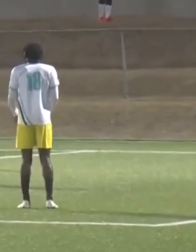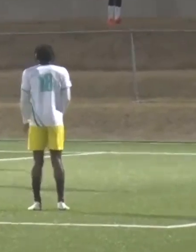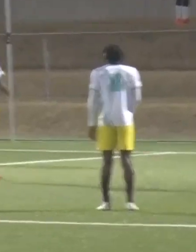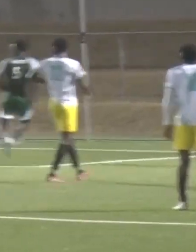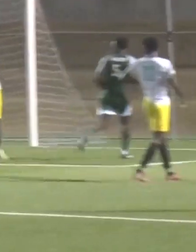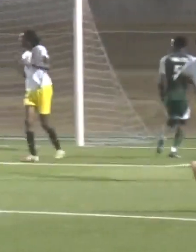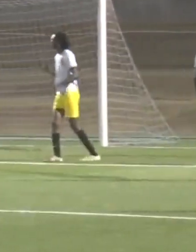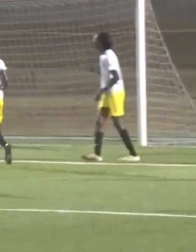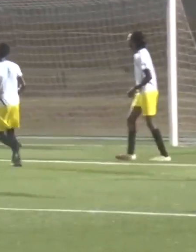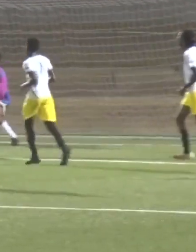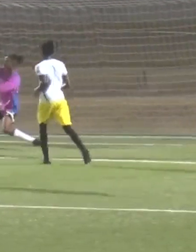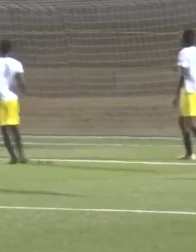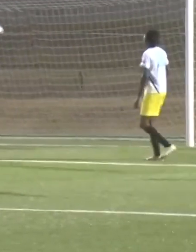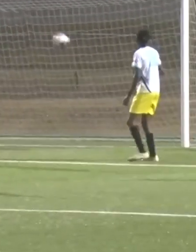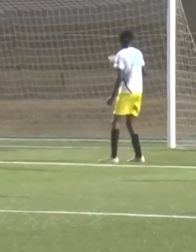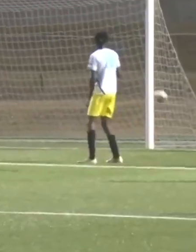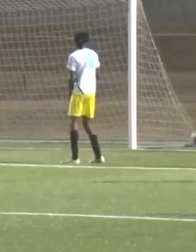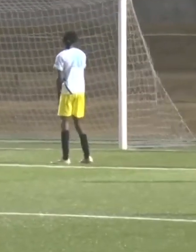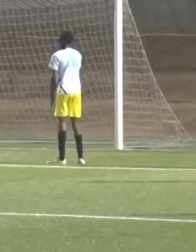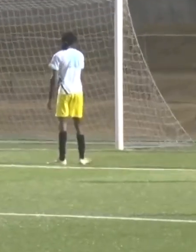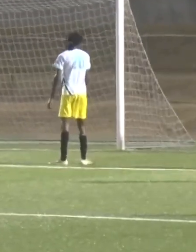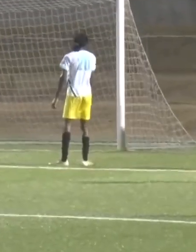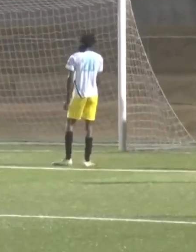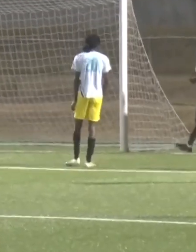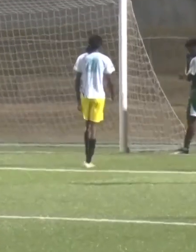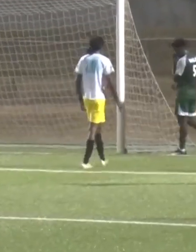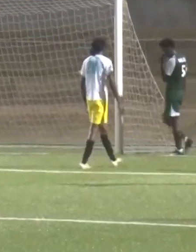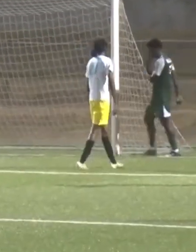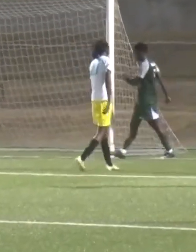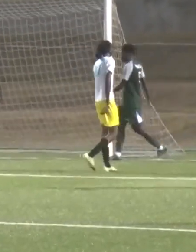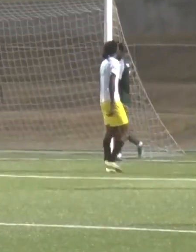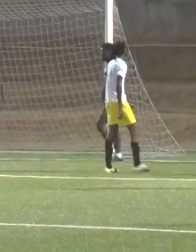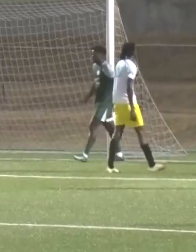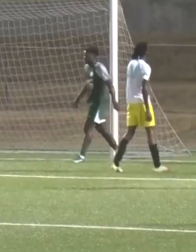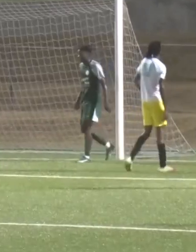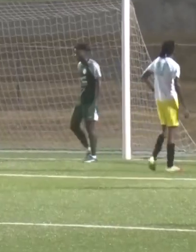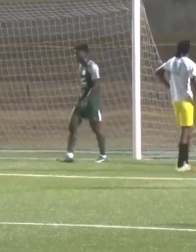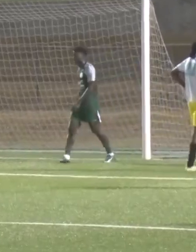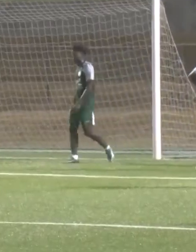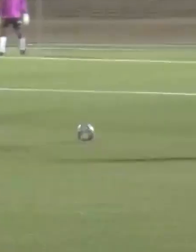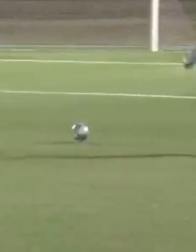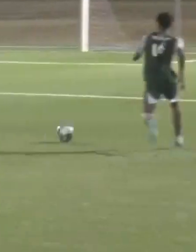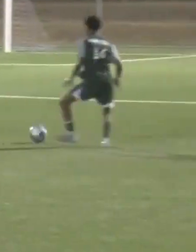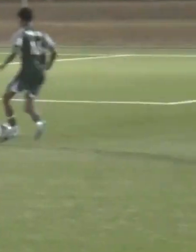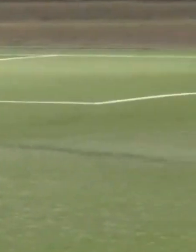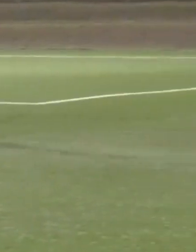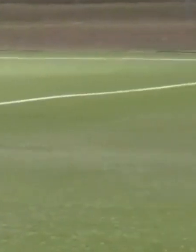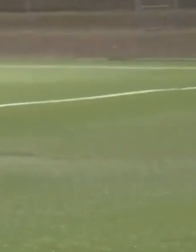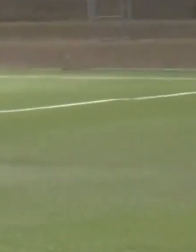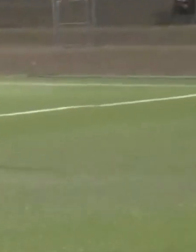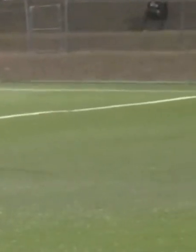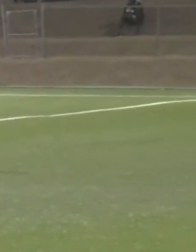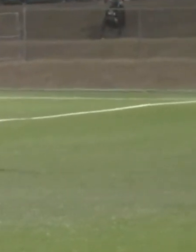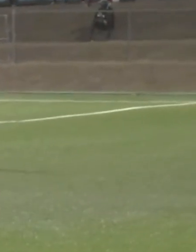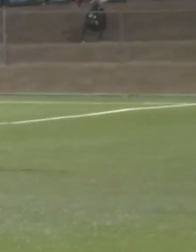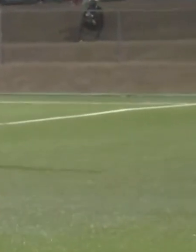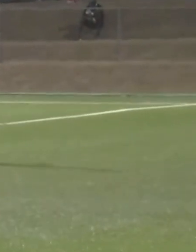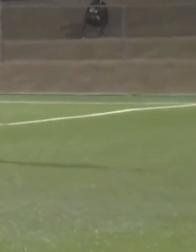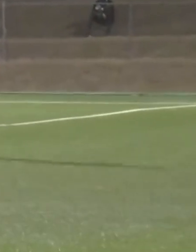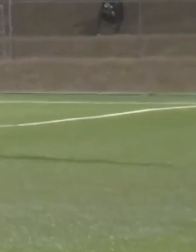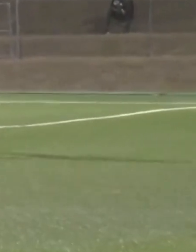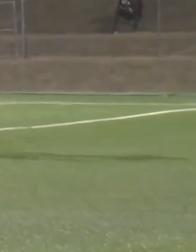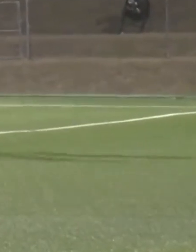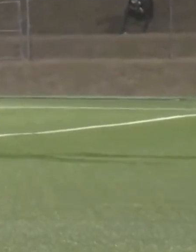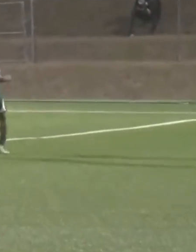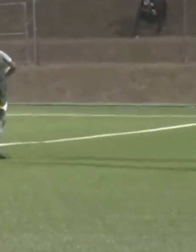and go sets the plate for Applewhite in space, and goal number 5. Football's version of the Mega 6